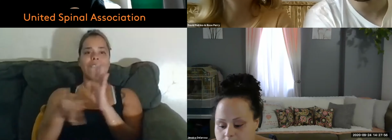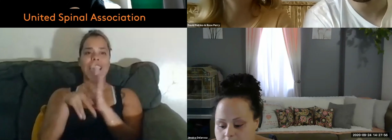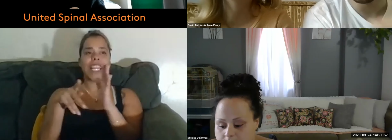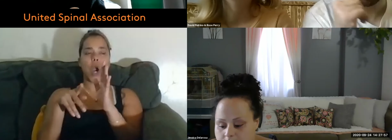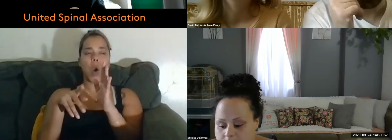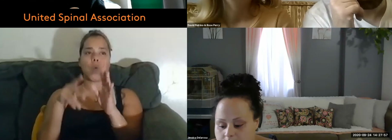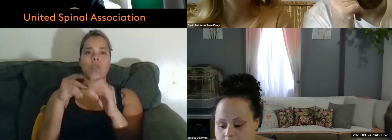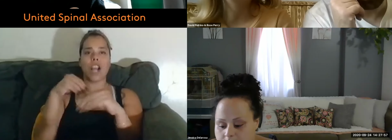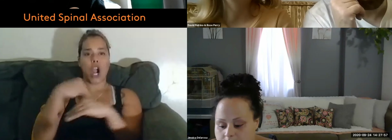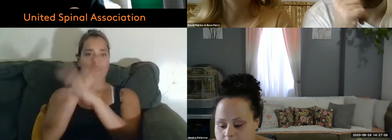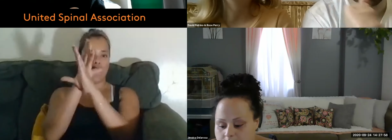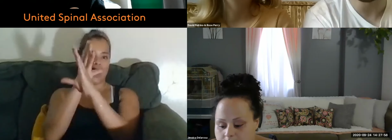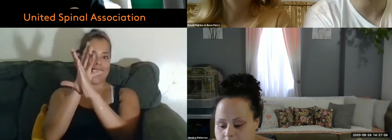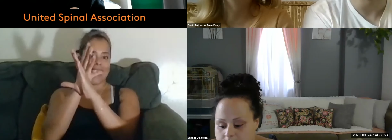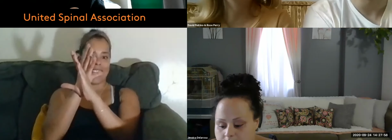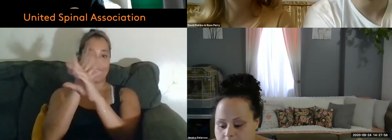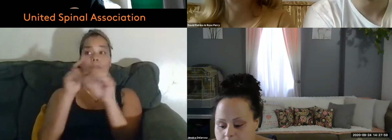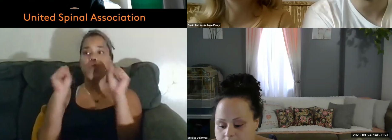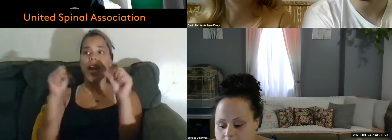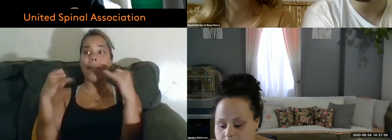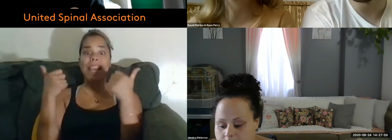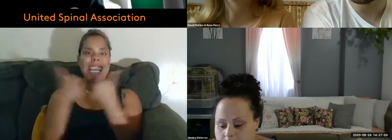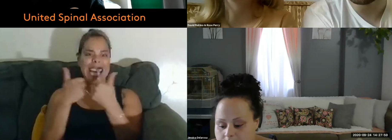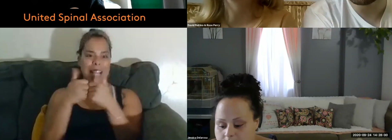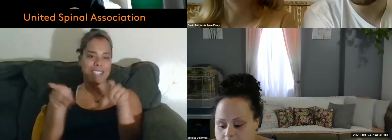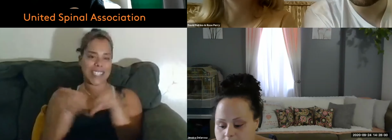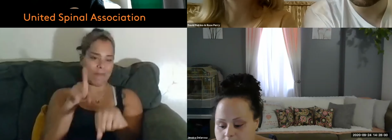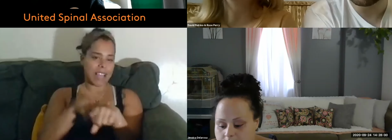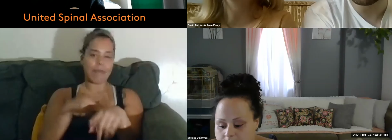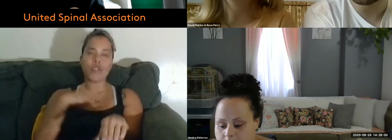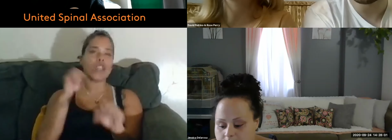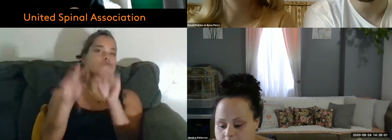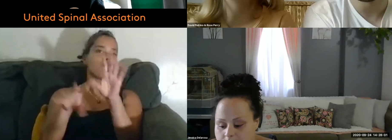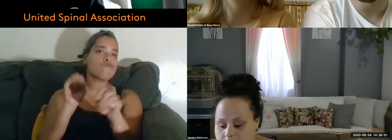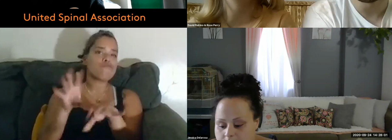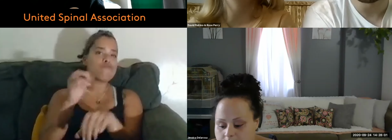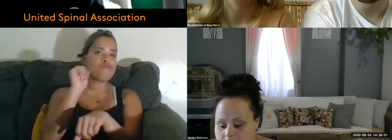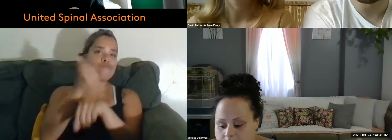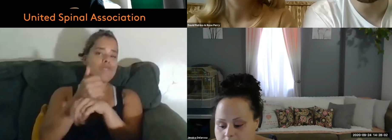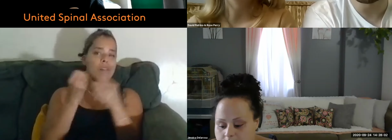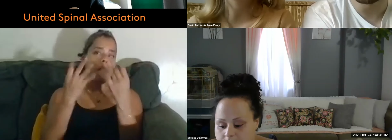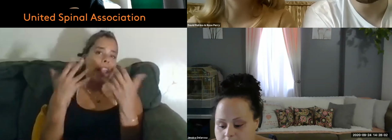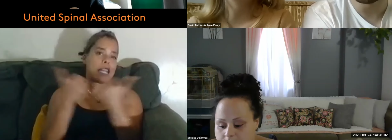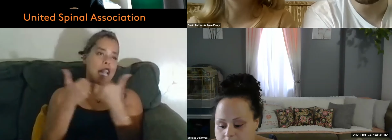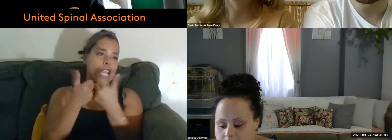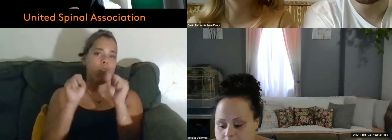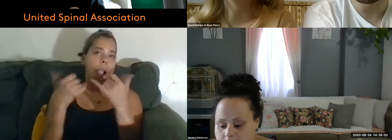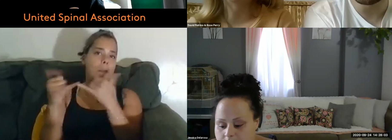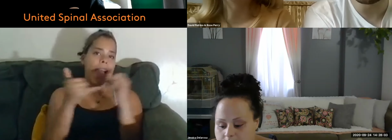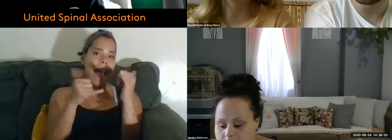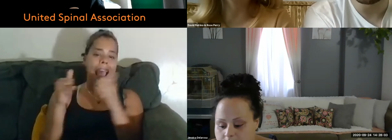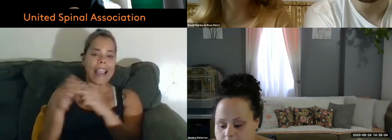same time. We just put a bunch of games on there in general too, games that you can be competing with other